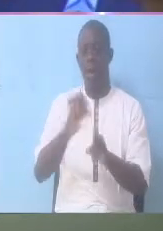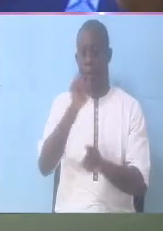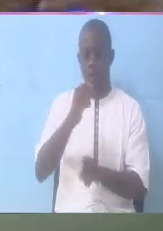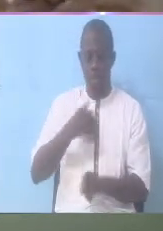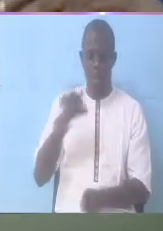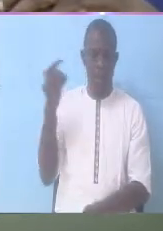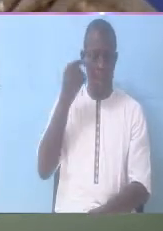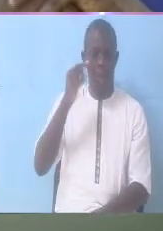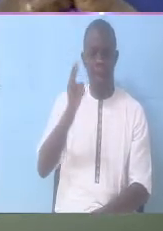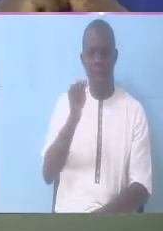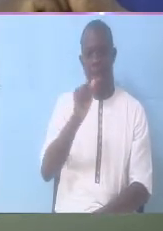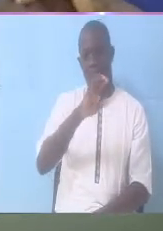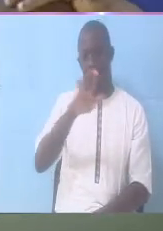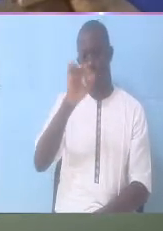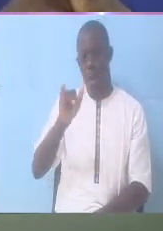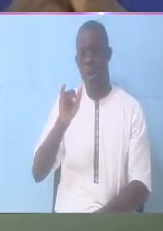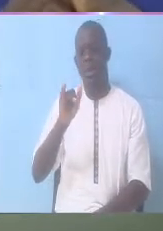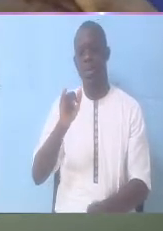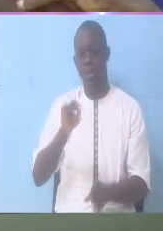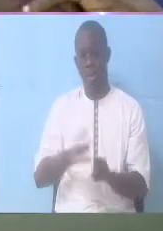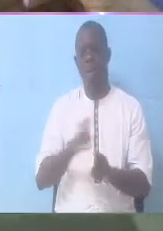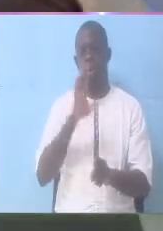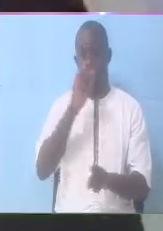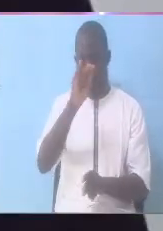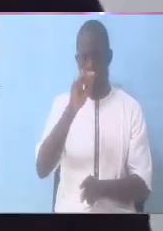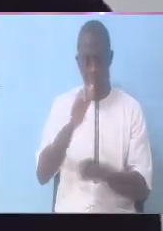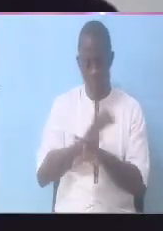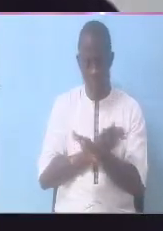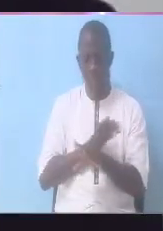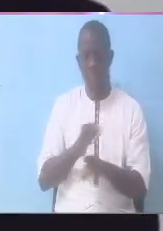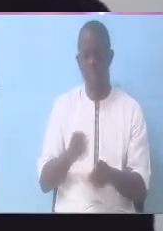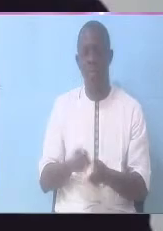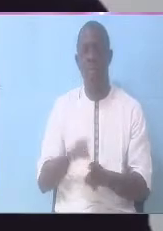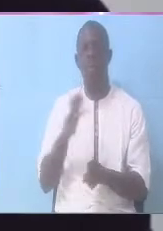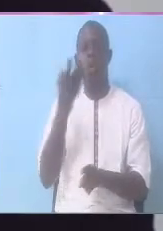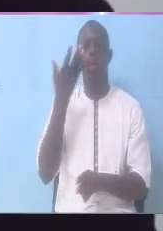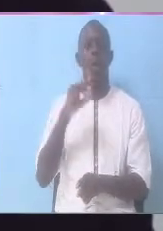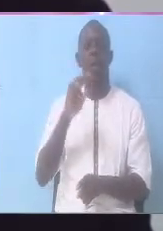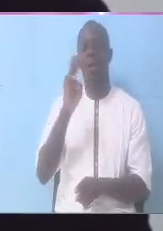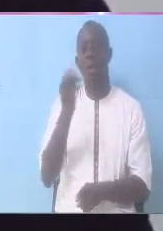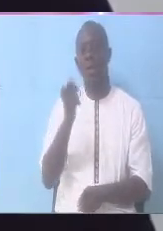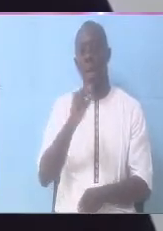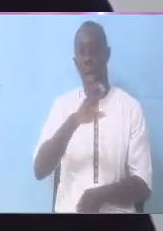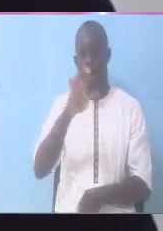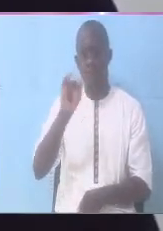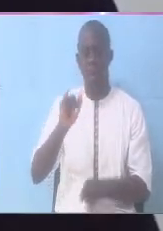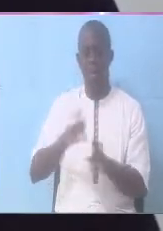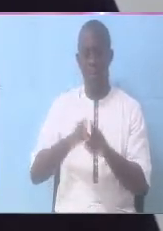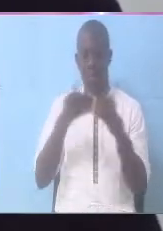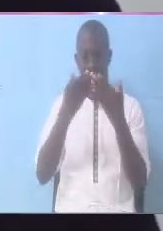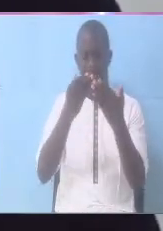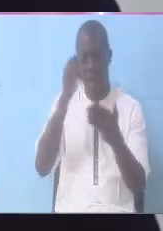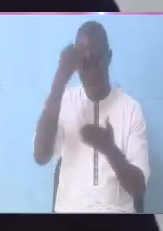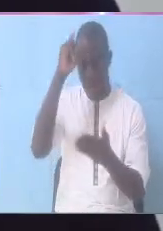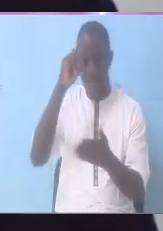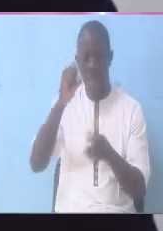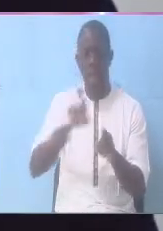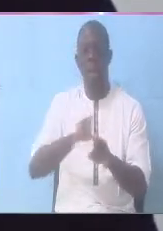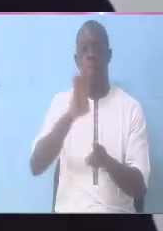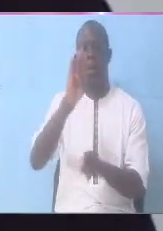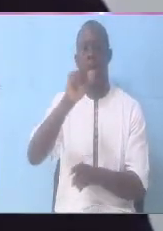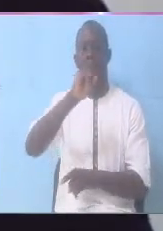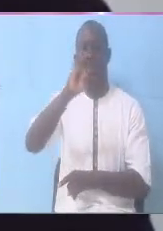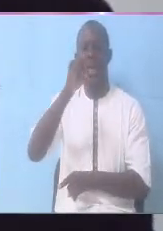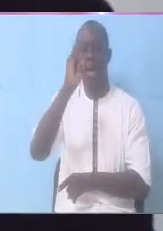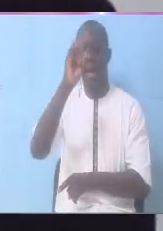yes, I'll summarize it. When Harry gave the idea for Bajinka to be arrested, and then at that point, Jammeh asked me to go